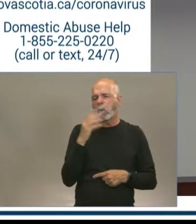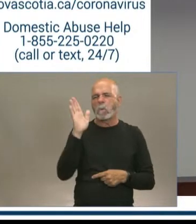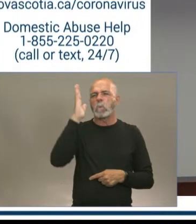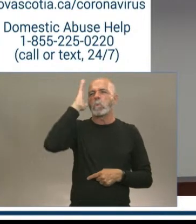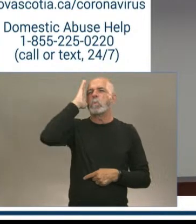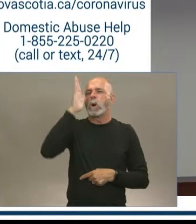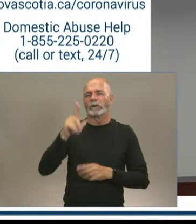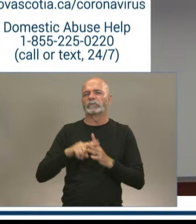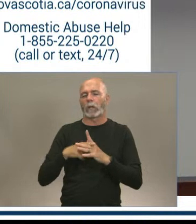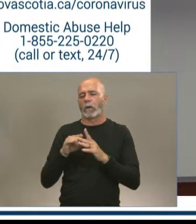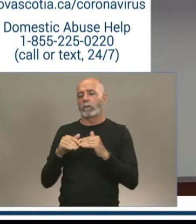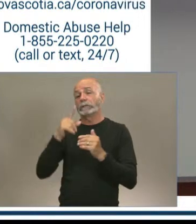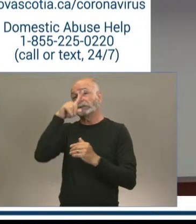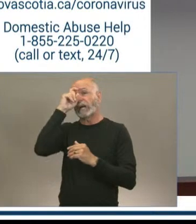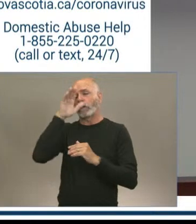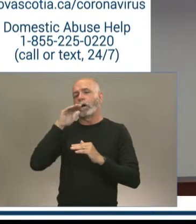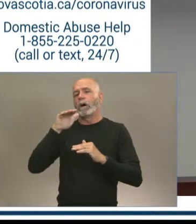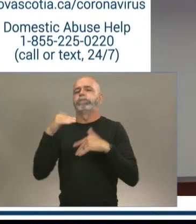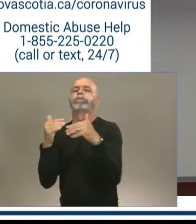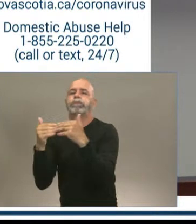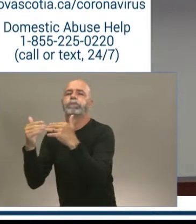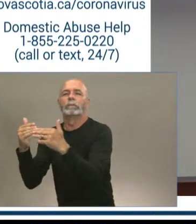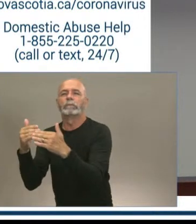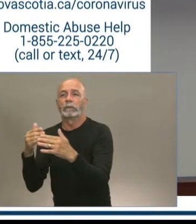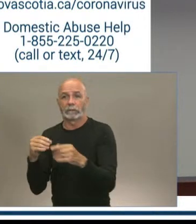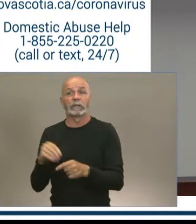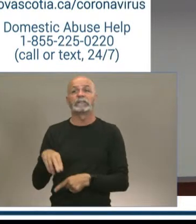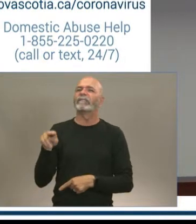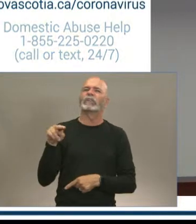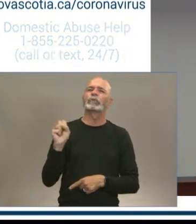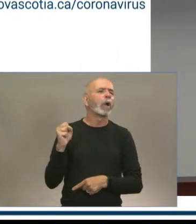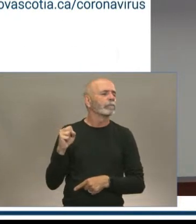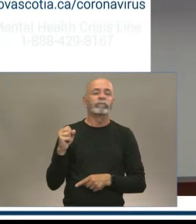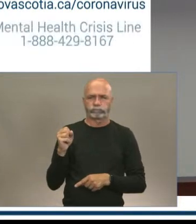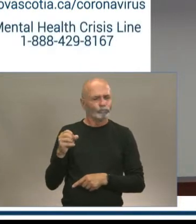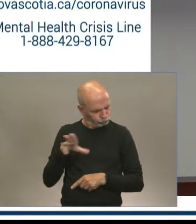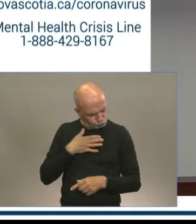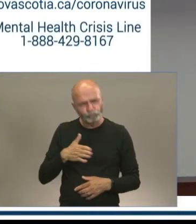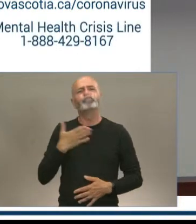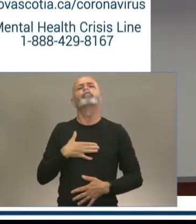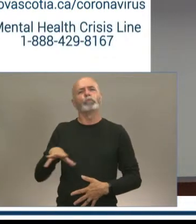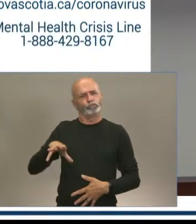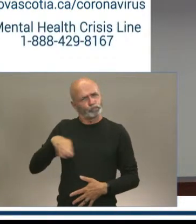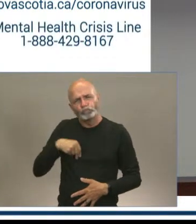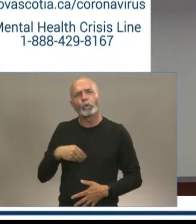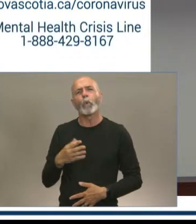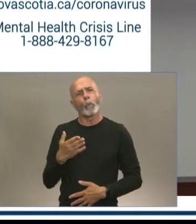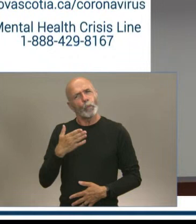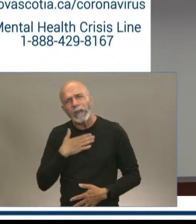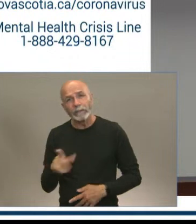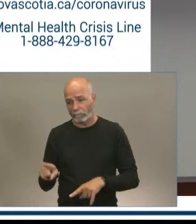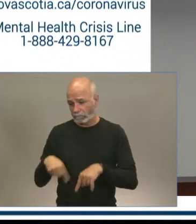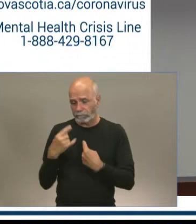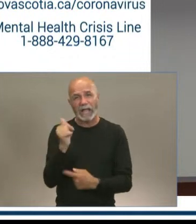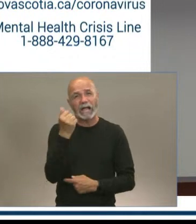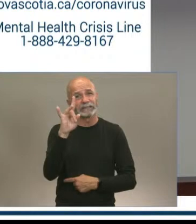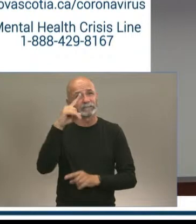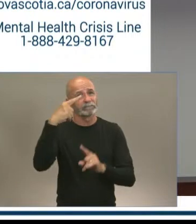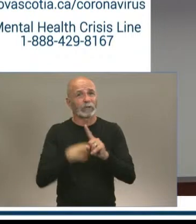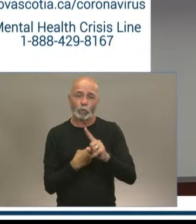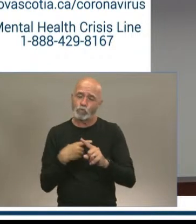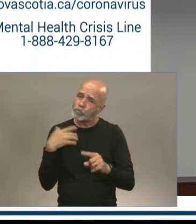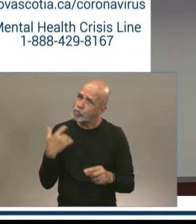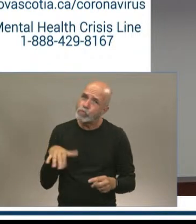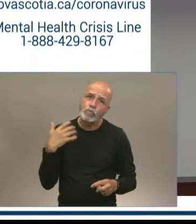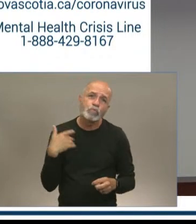through the summer. Nova Scotians have always responded for the last 18 months to do what's necessary for the pandemic, and I don't see